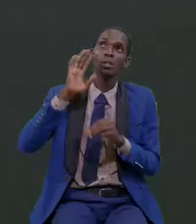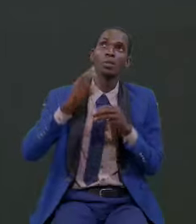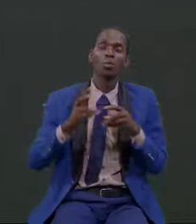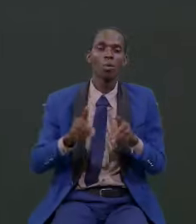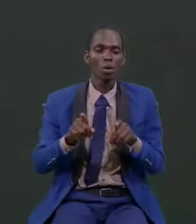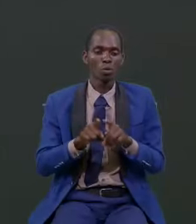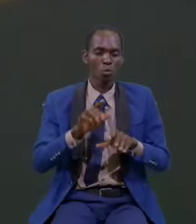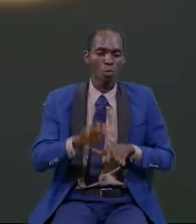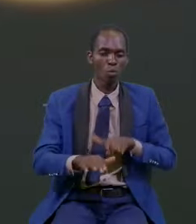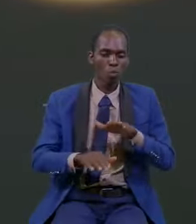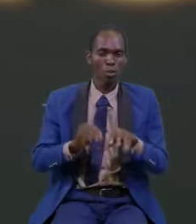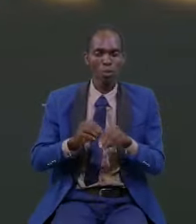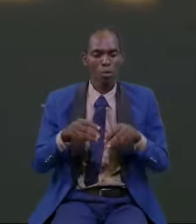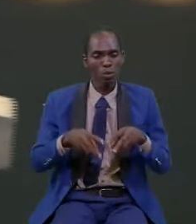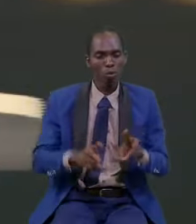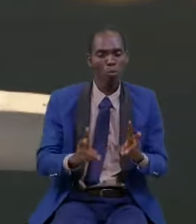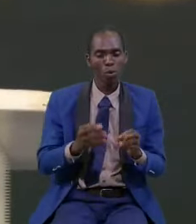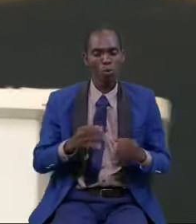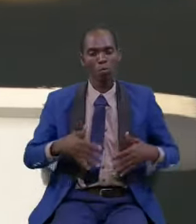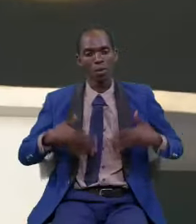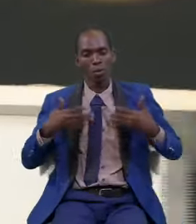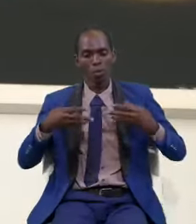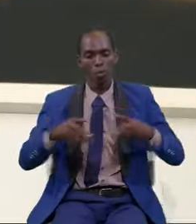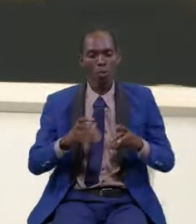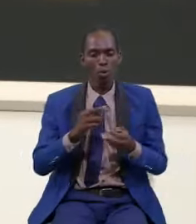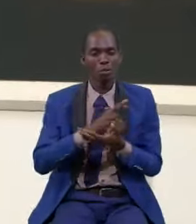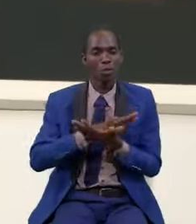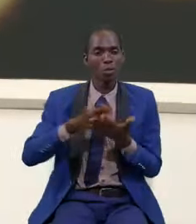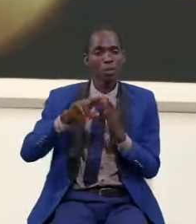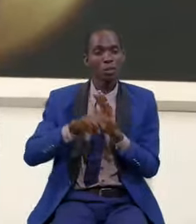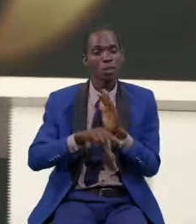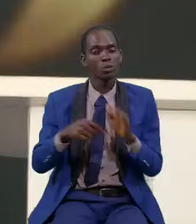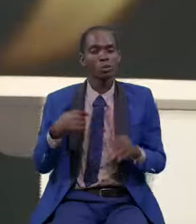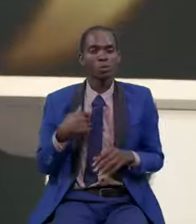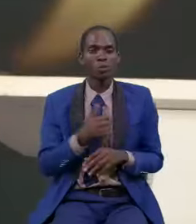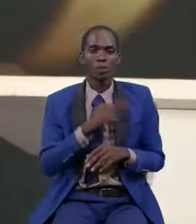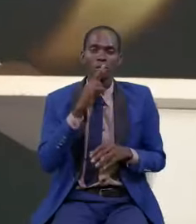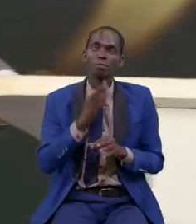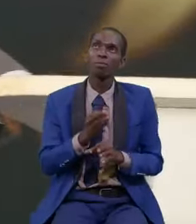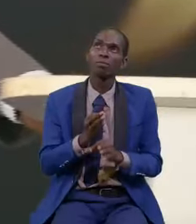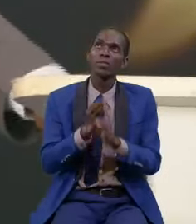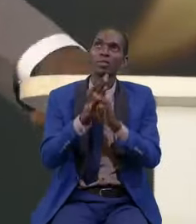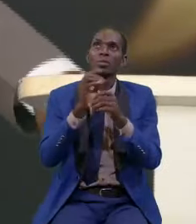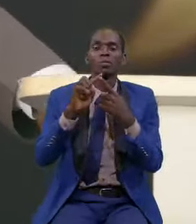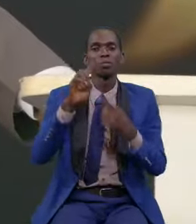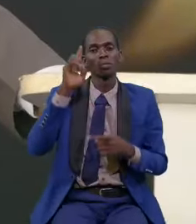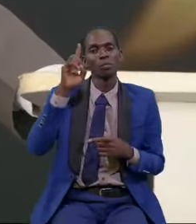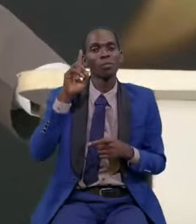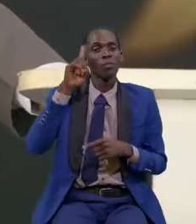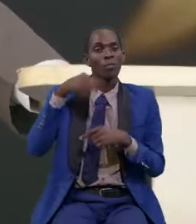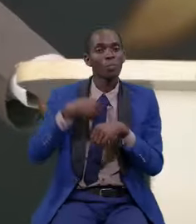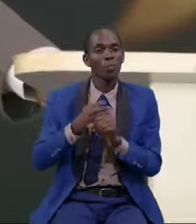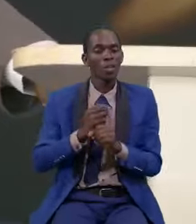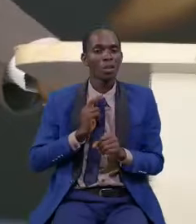life, in the way of righteousness, we're faithful to him. He makes us faithful to